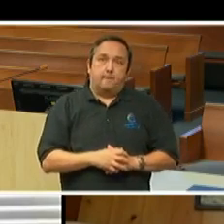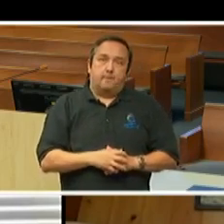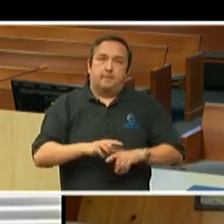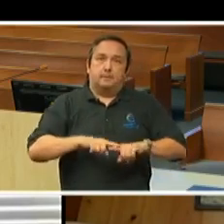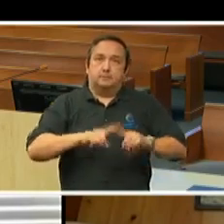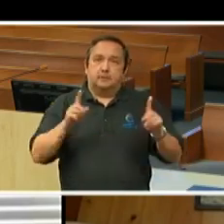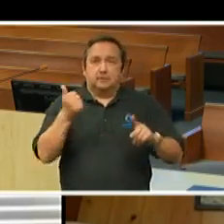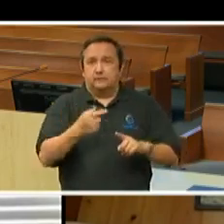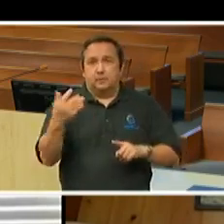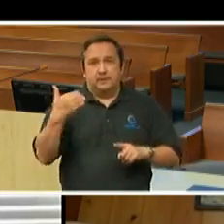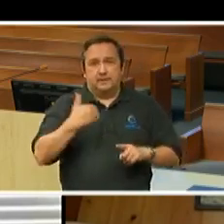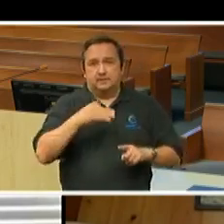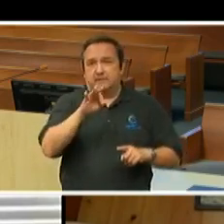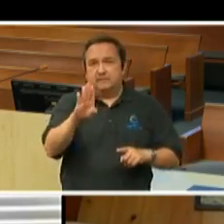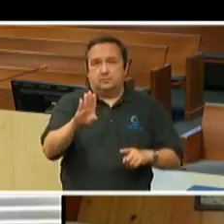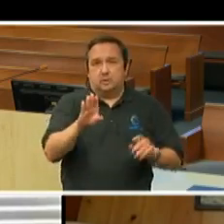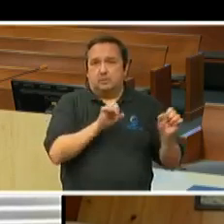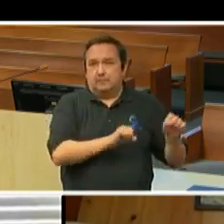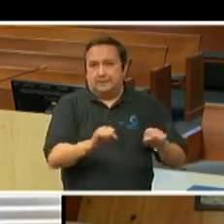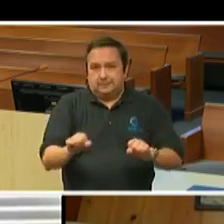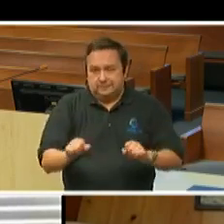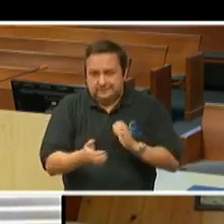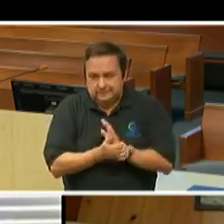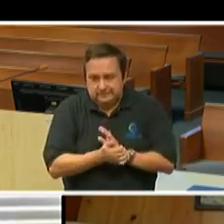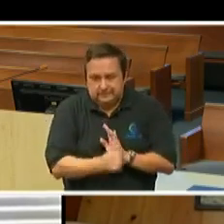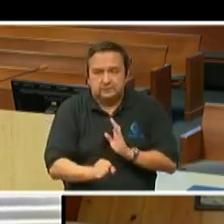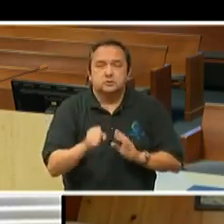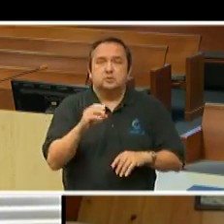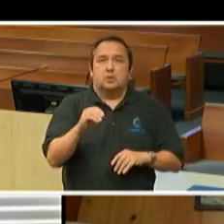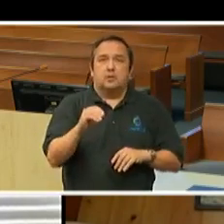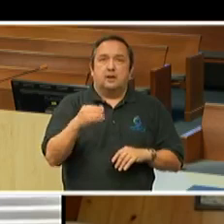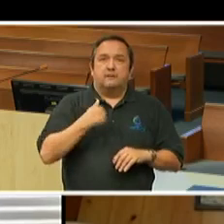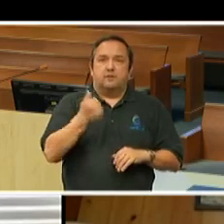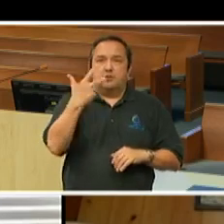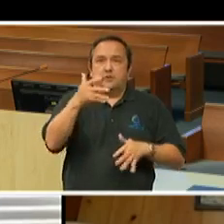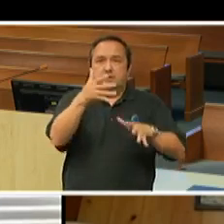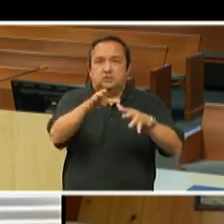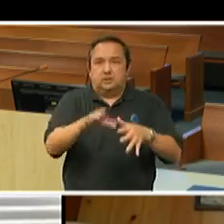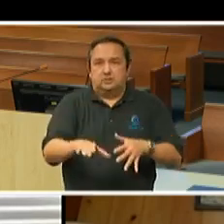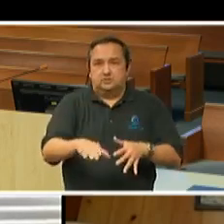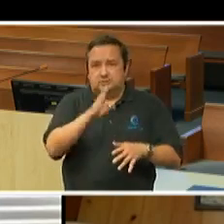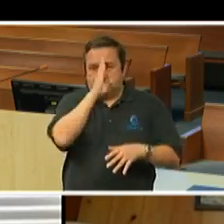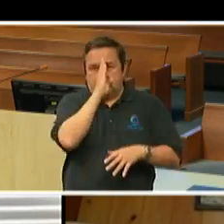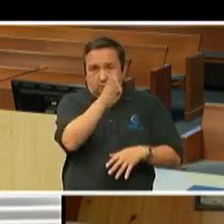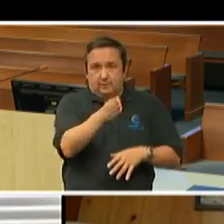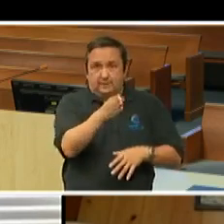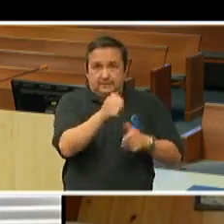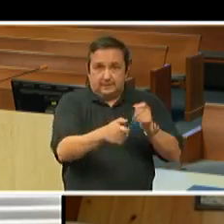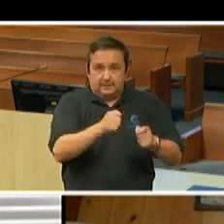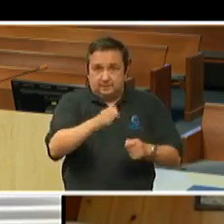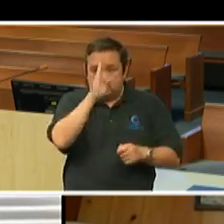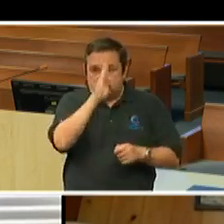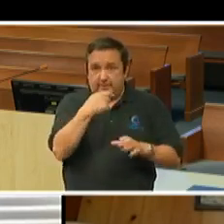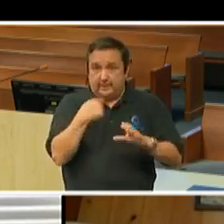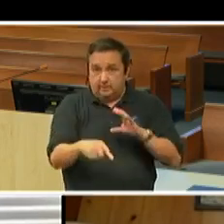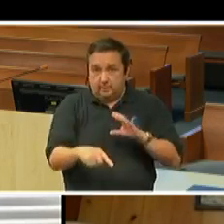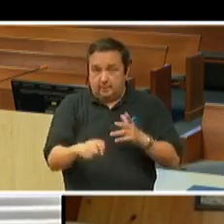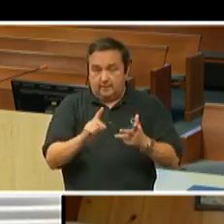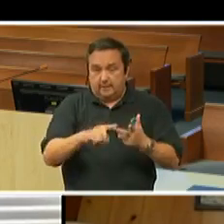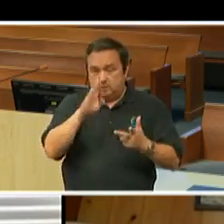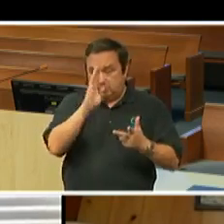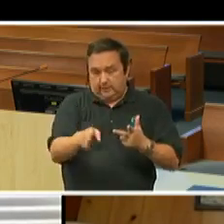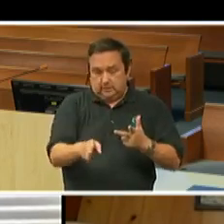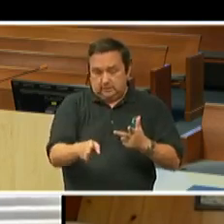But not everybody has the Facebook capability. So that's why I want to have at least three channels: direct text, direct email, and